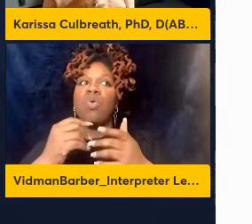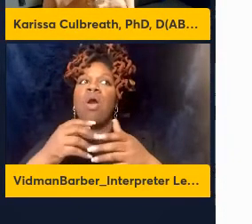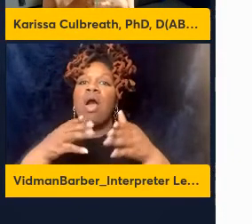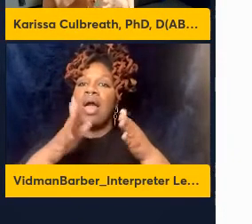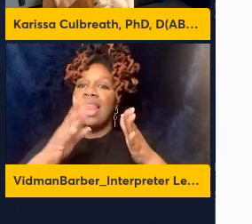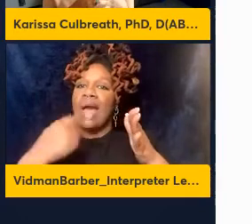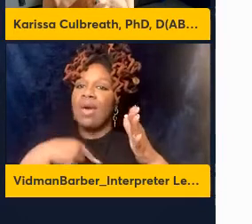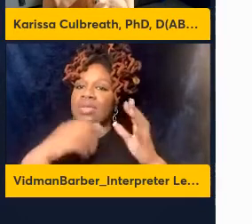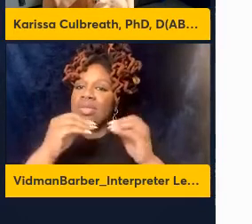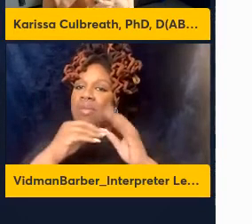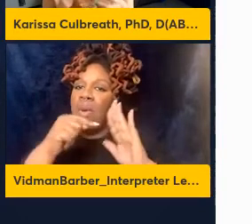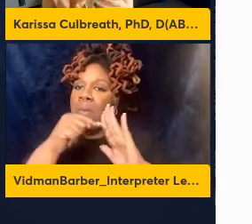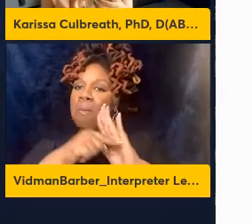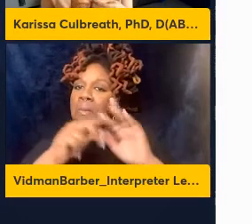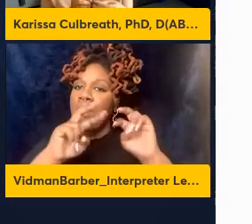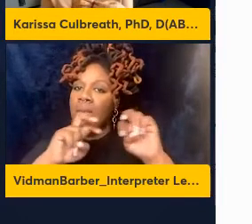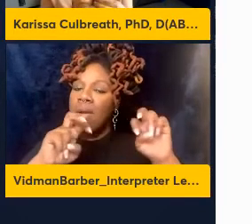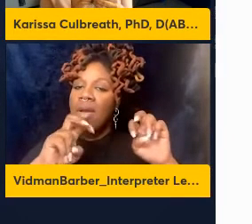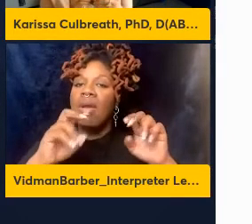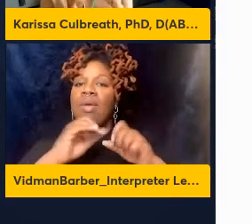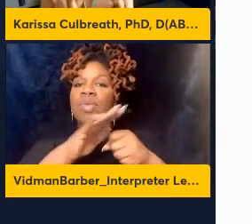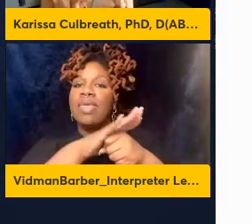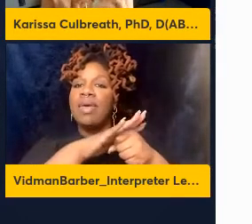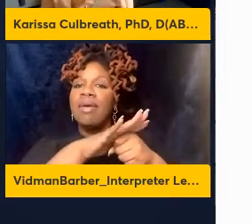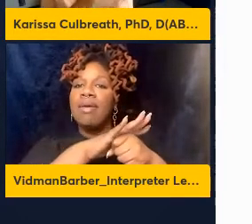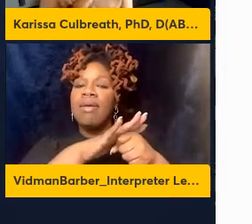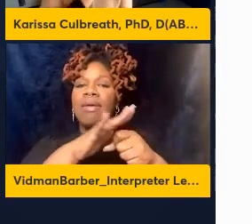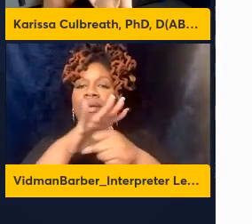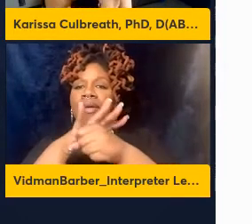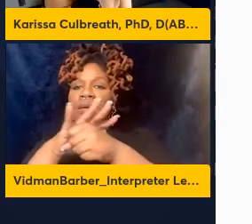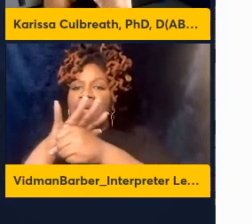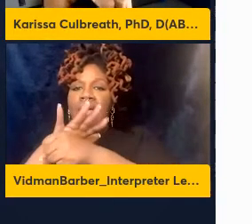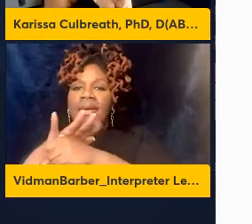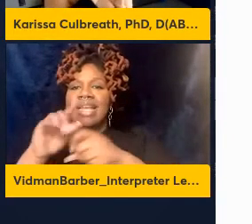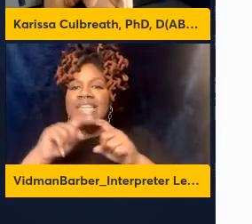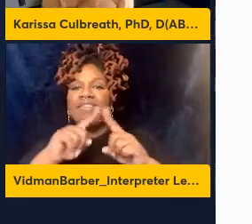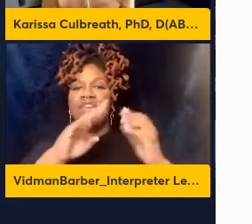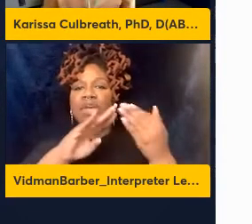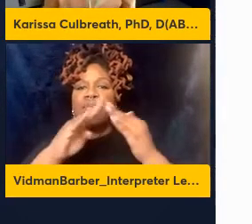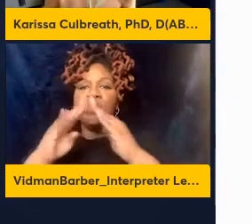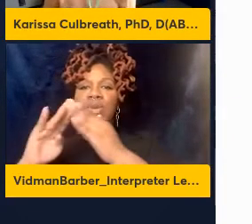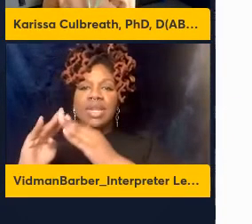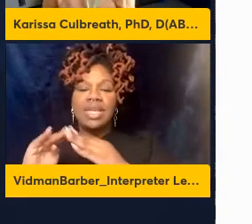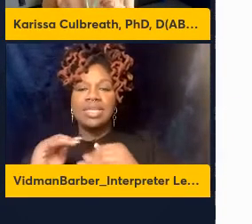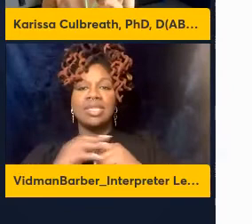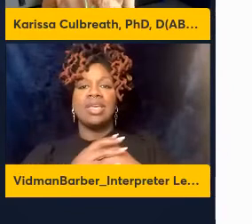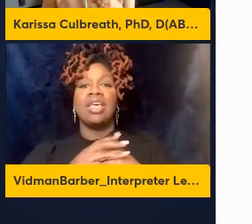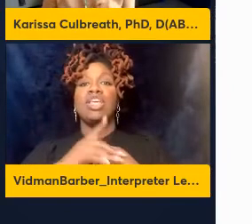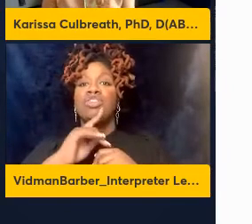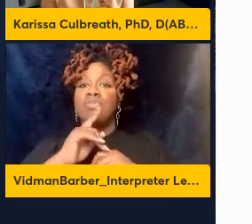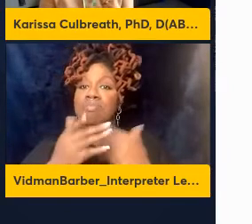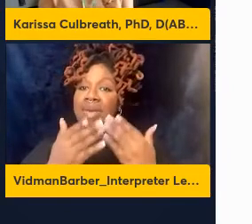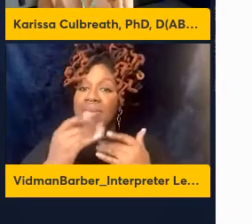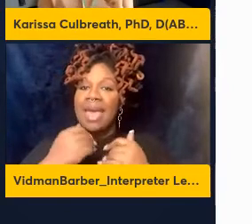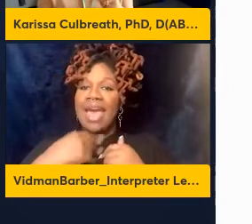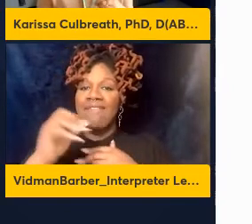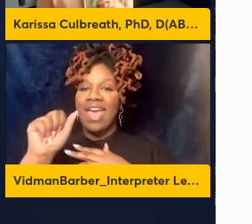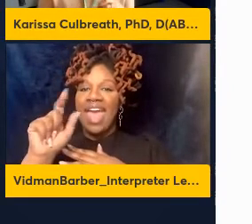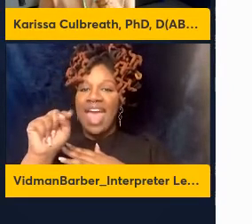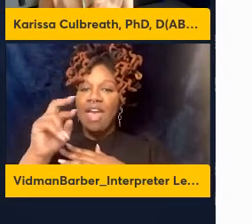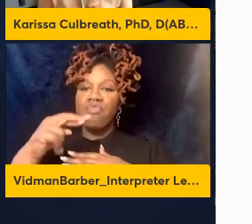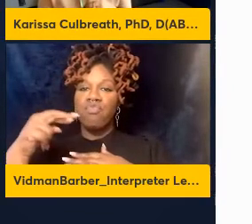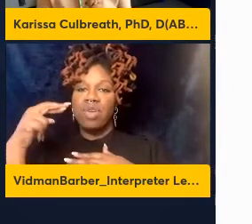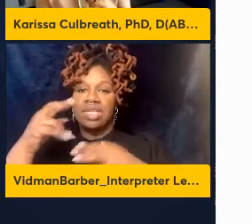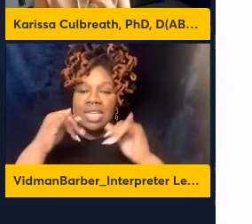more at populations and communities and understand that while there may be an at-risk individual for a